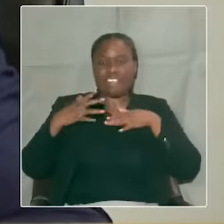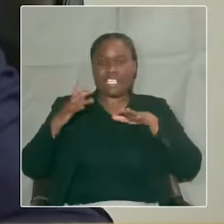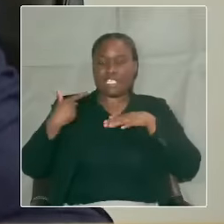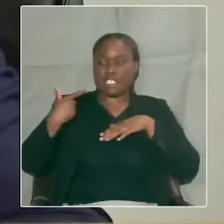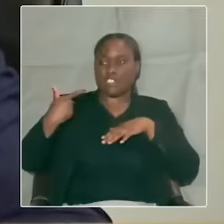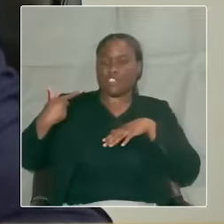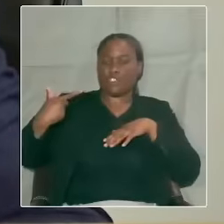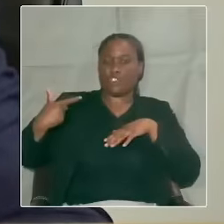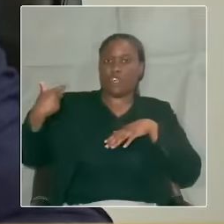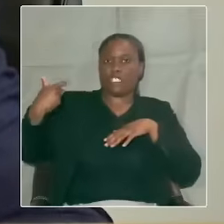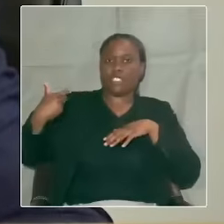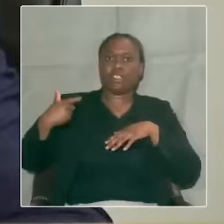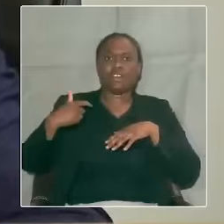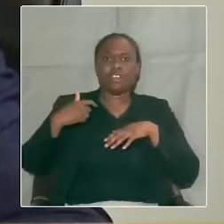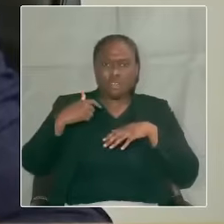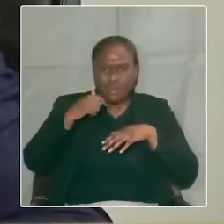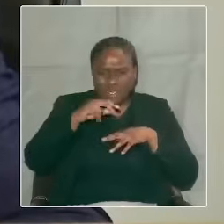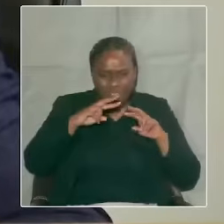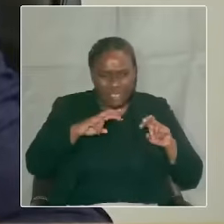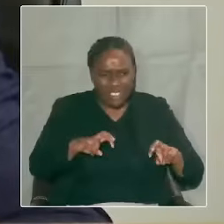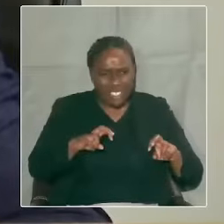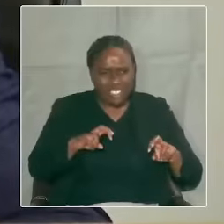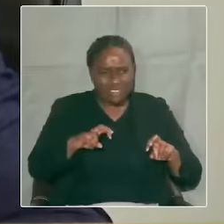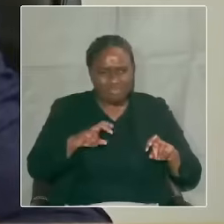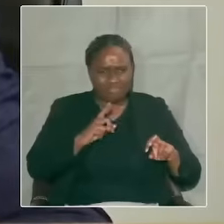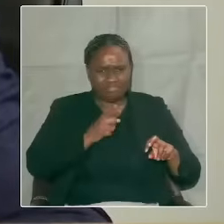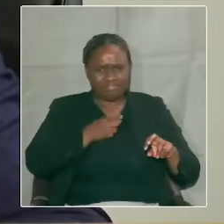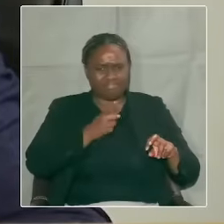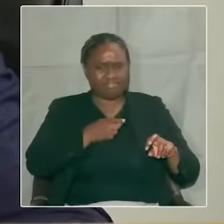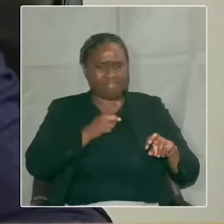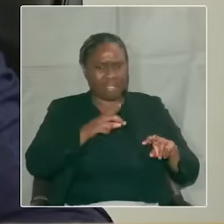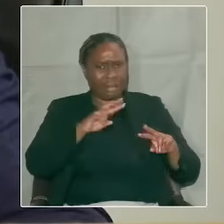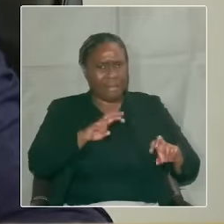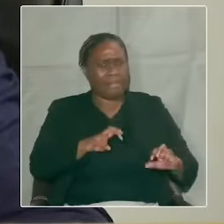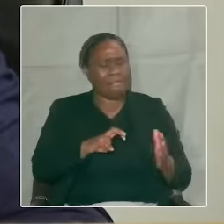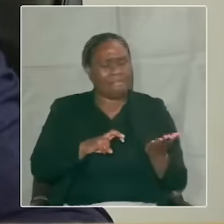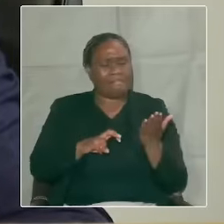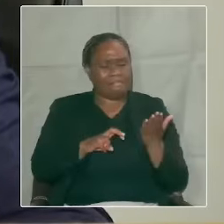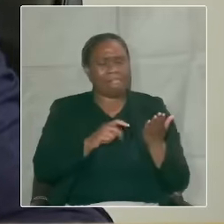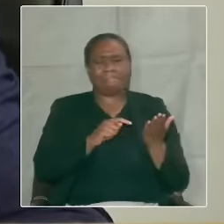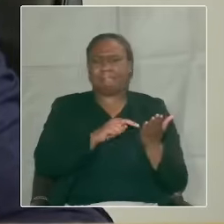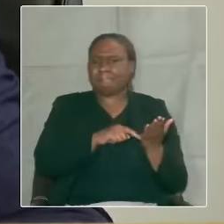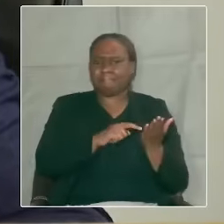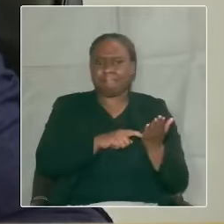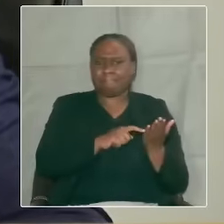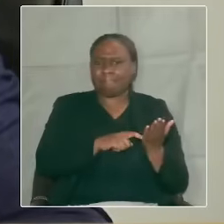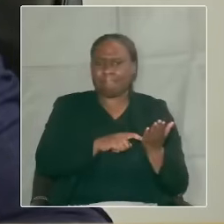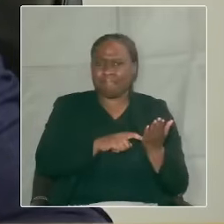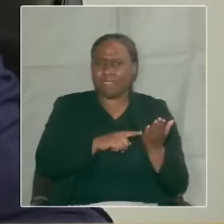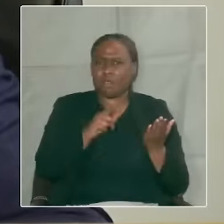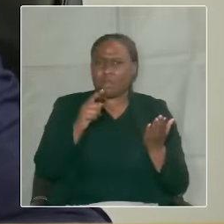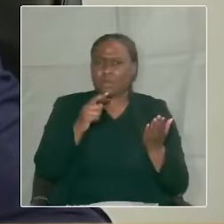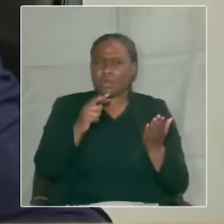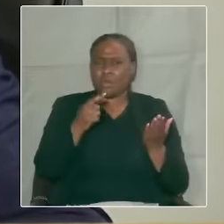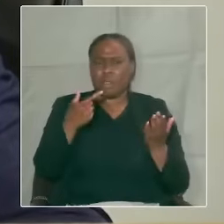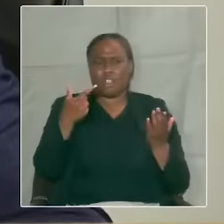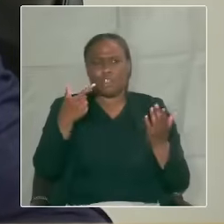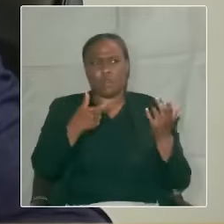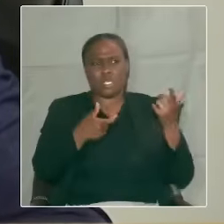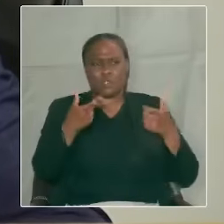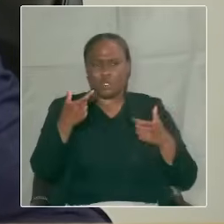at. But when investigations at later stage, sometimes it reveals that no, but where you say there was a